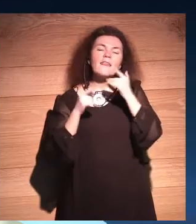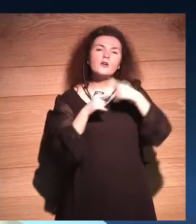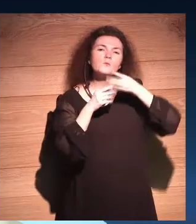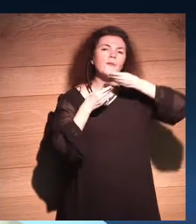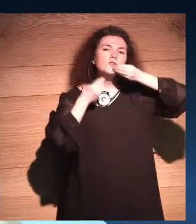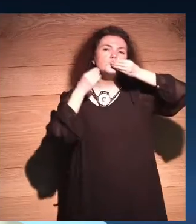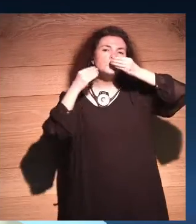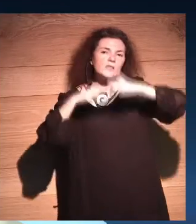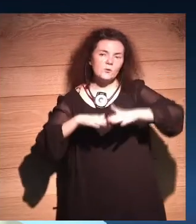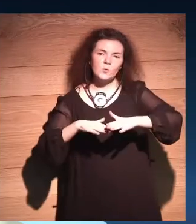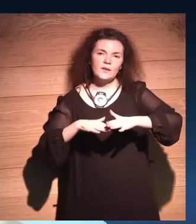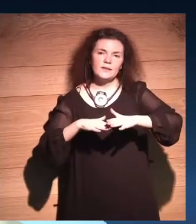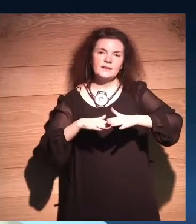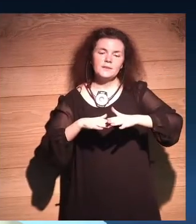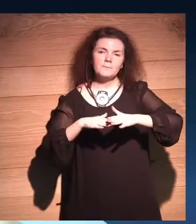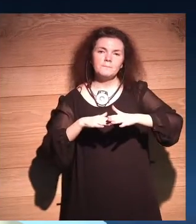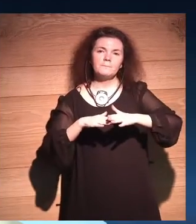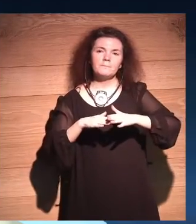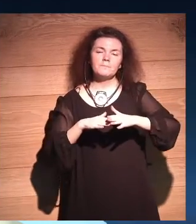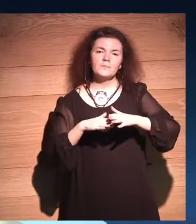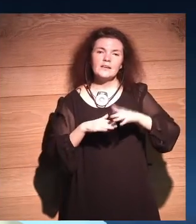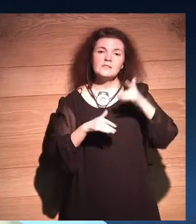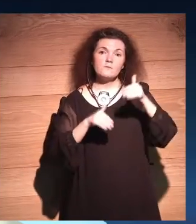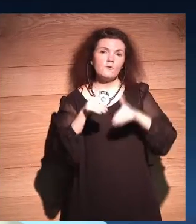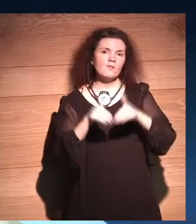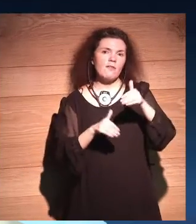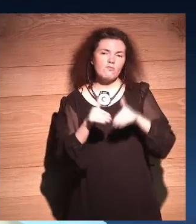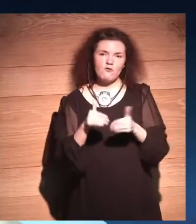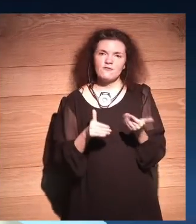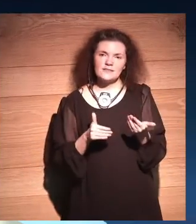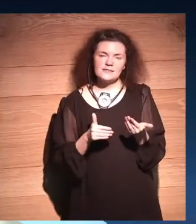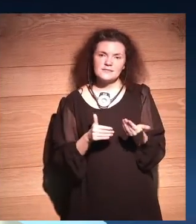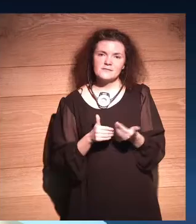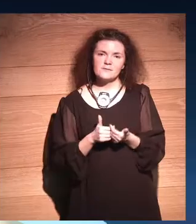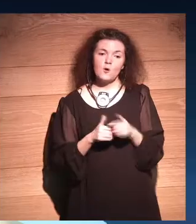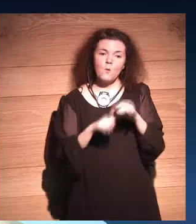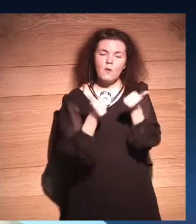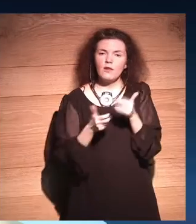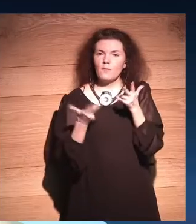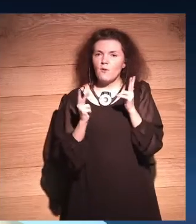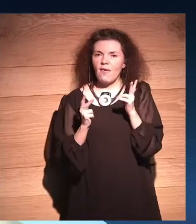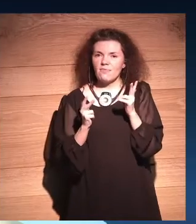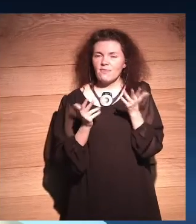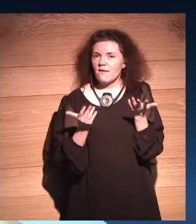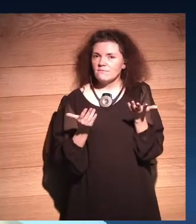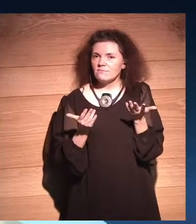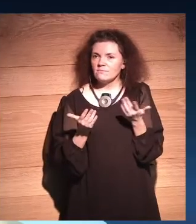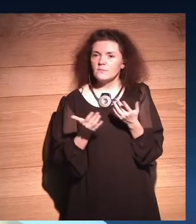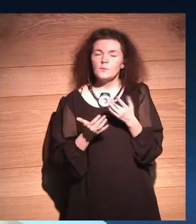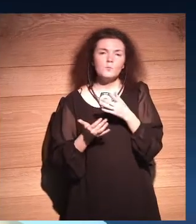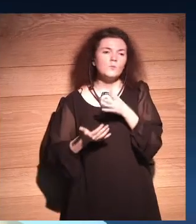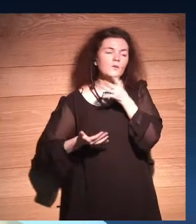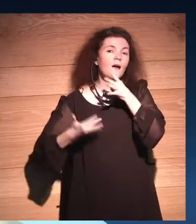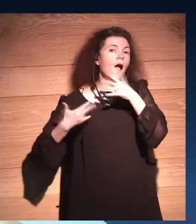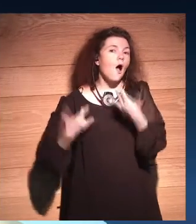see. We need structures that allow us to do both of these. So I think for the time being, what we're going to see is what you're